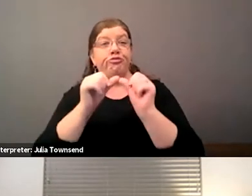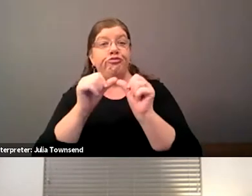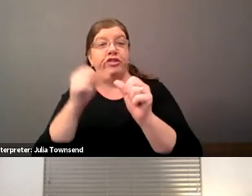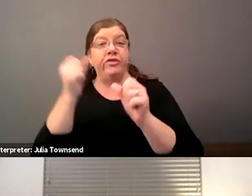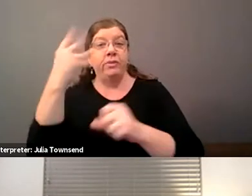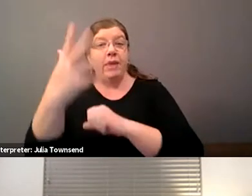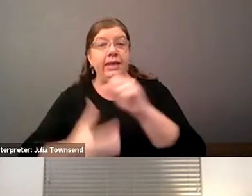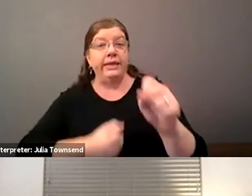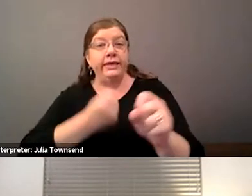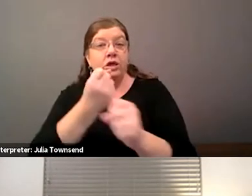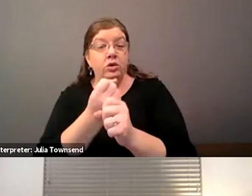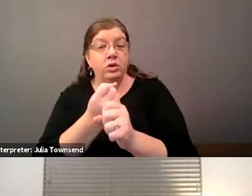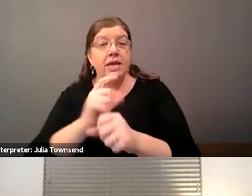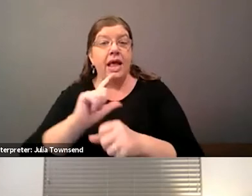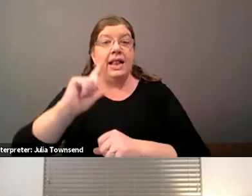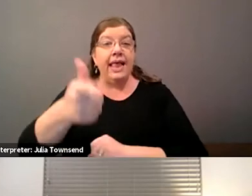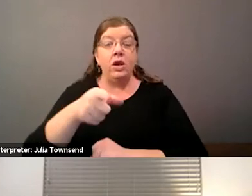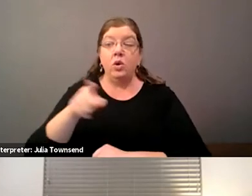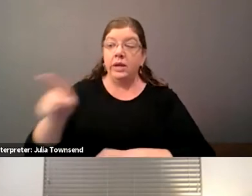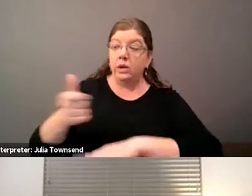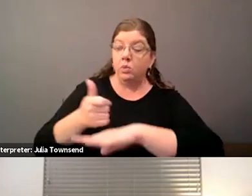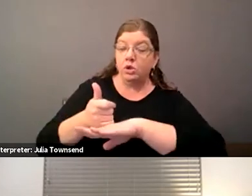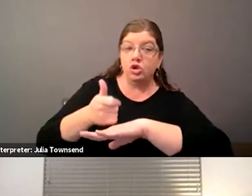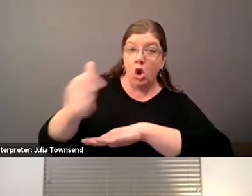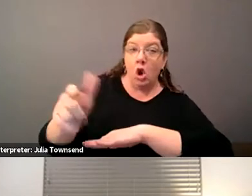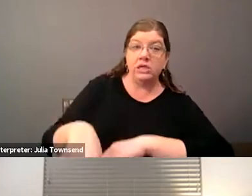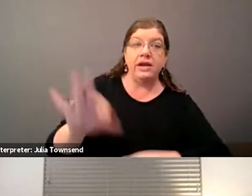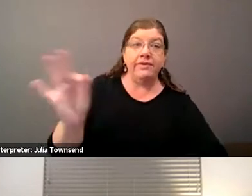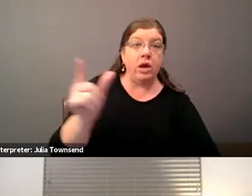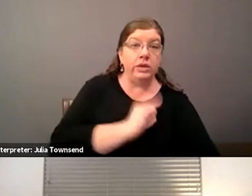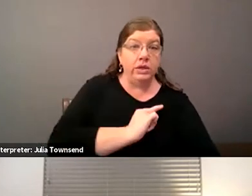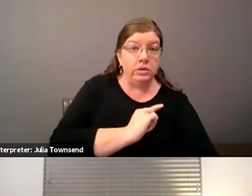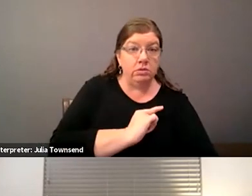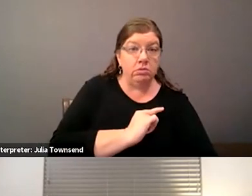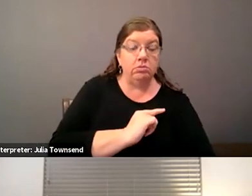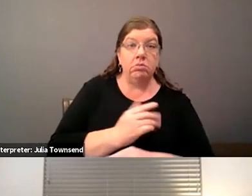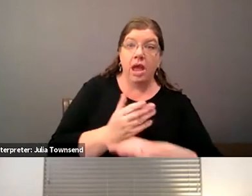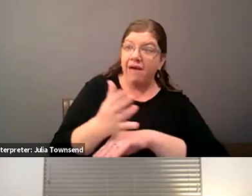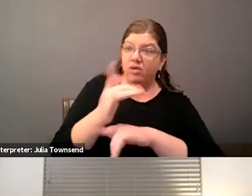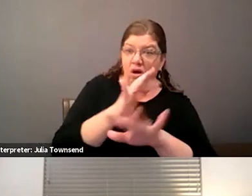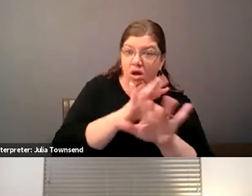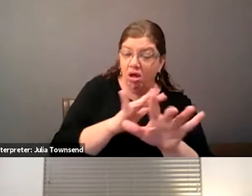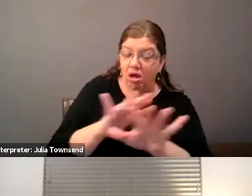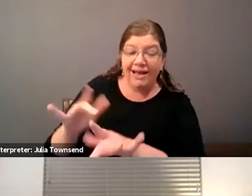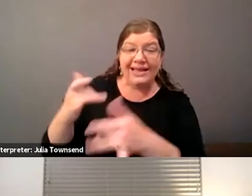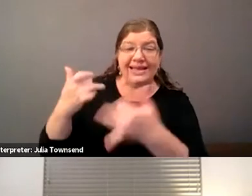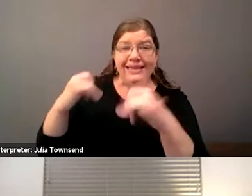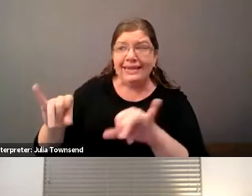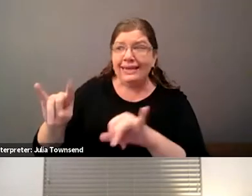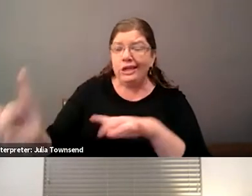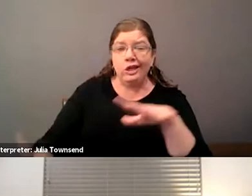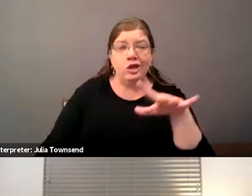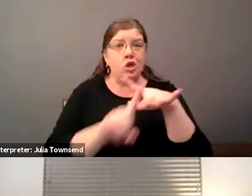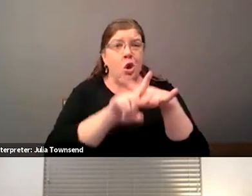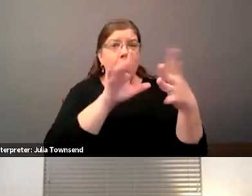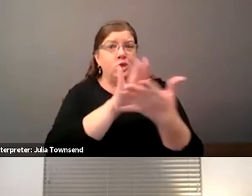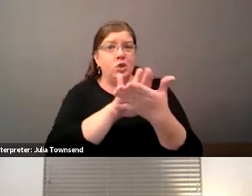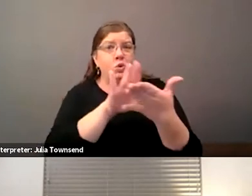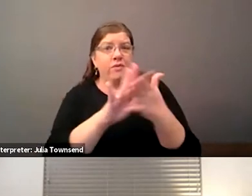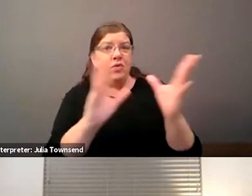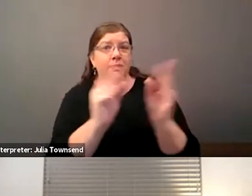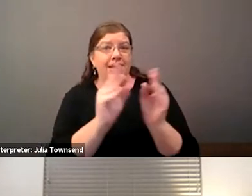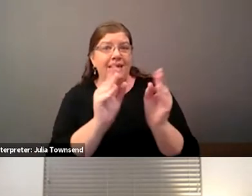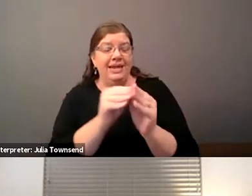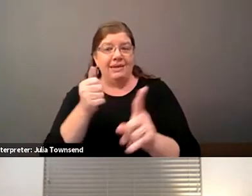years he was later criminally charged and convicted after all this he still showed up at the school for a meeting as an